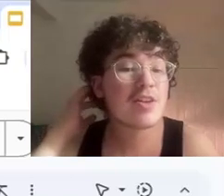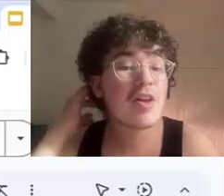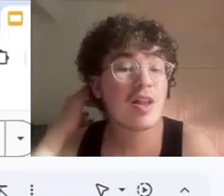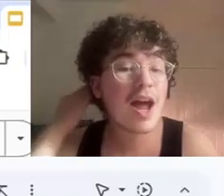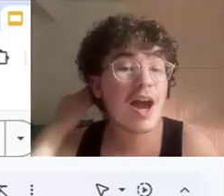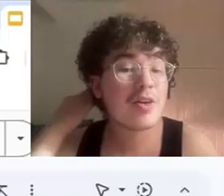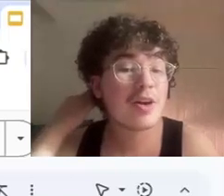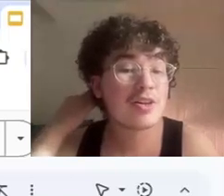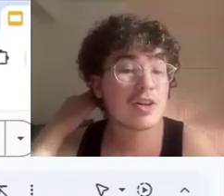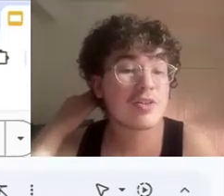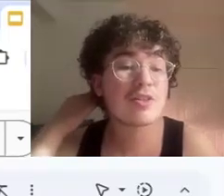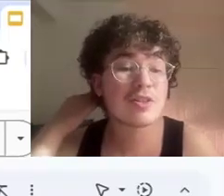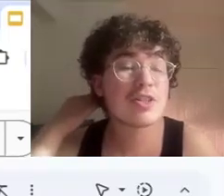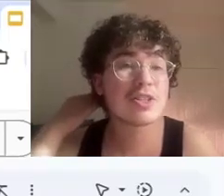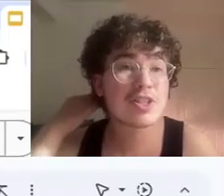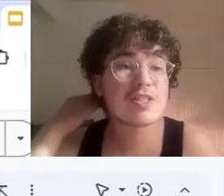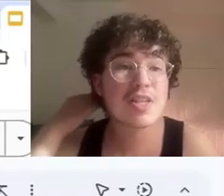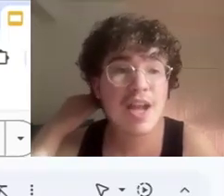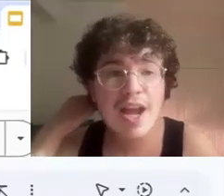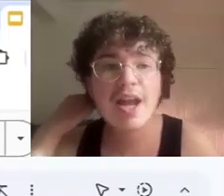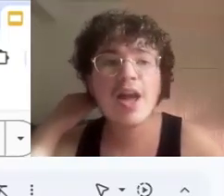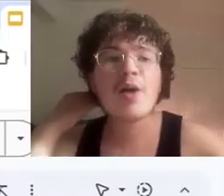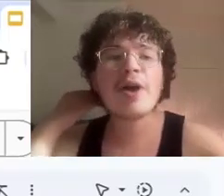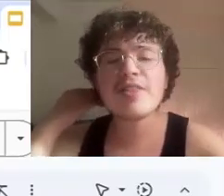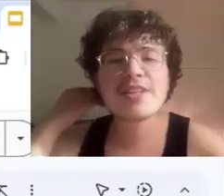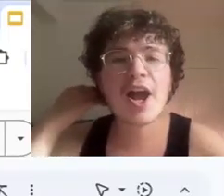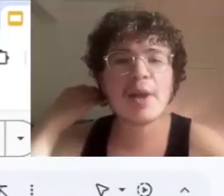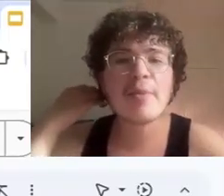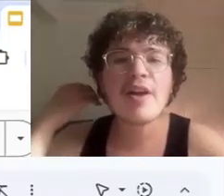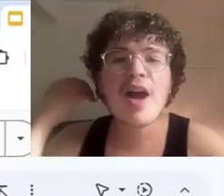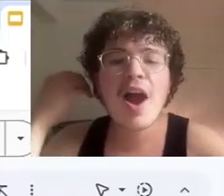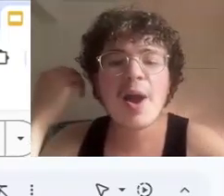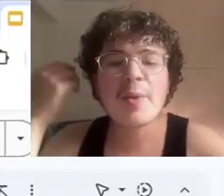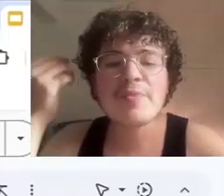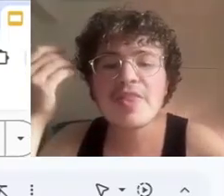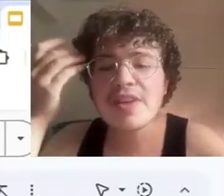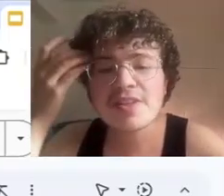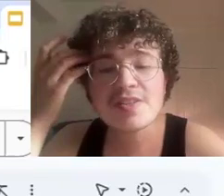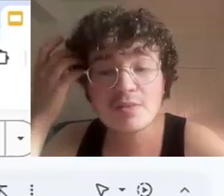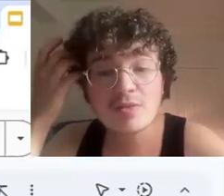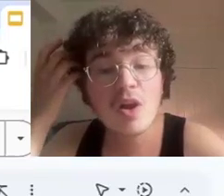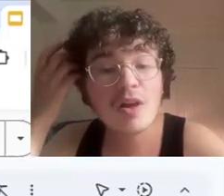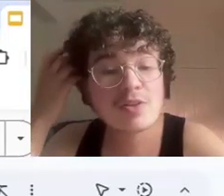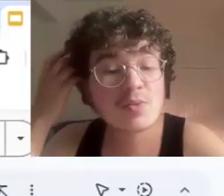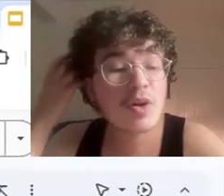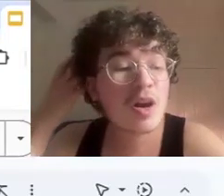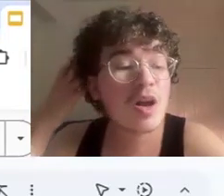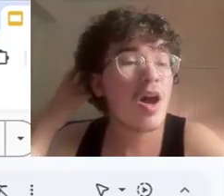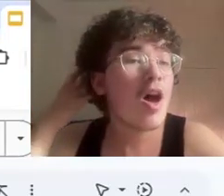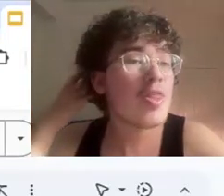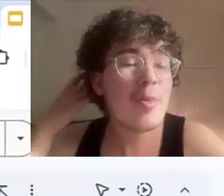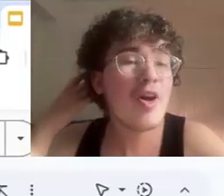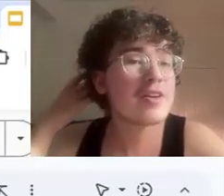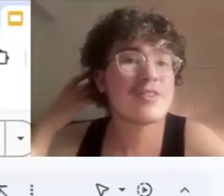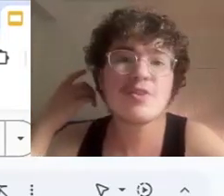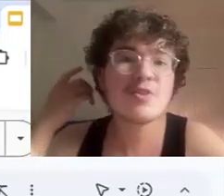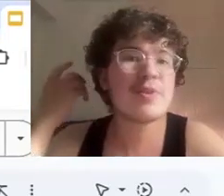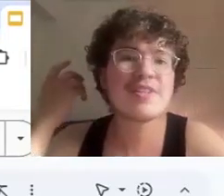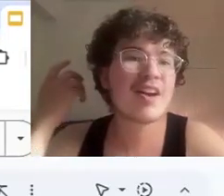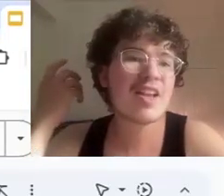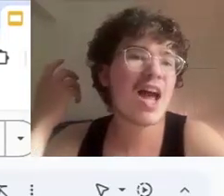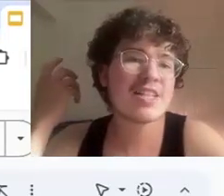in 1972. And I can say conclusively that this was the only systematic data collection effort because it